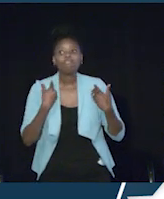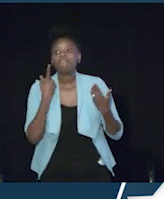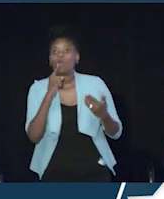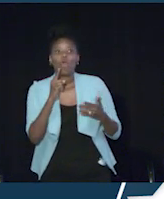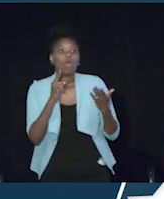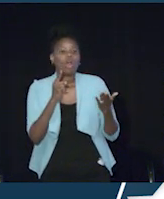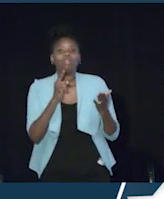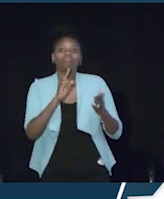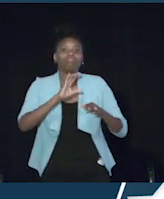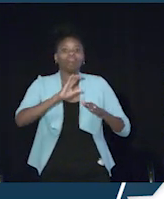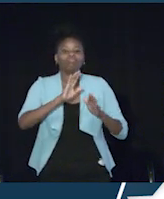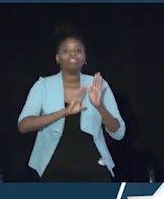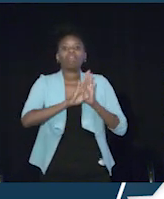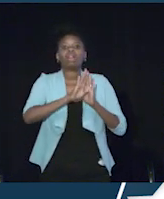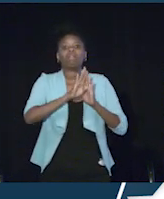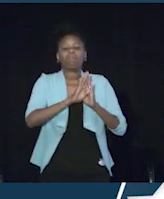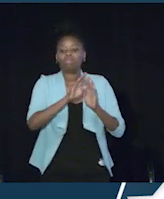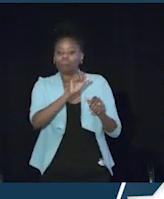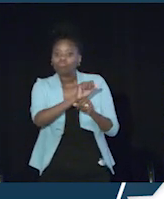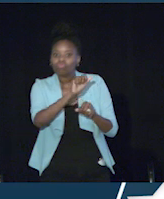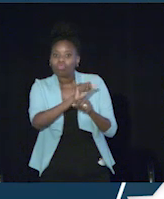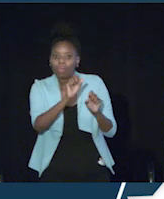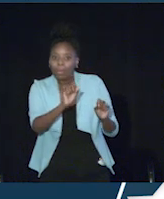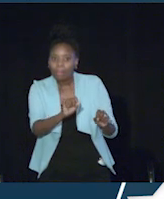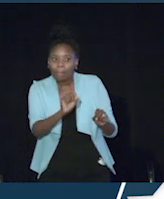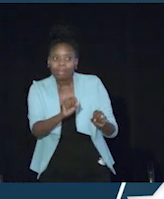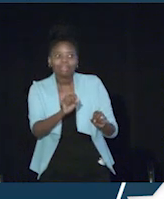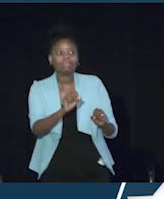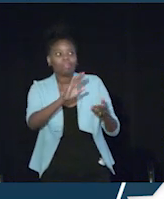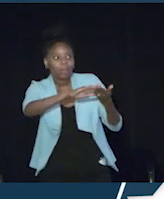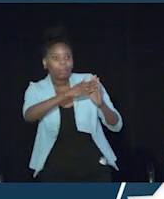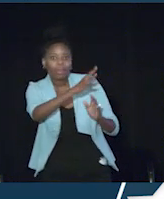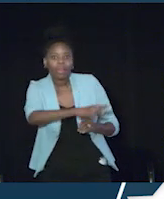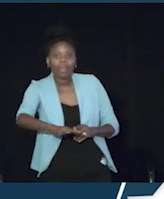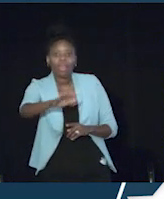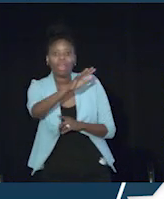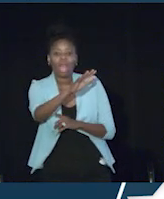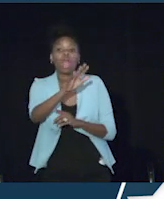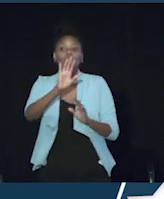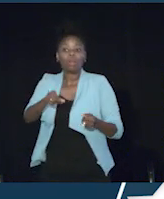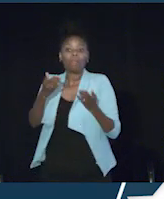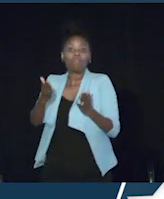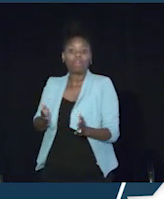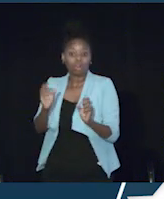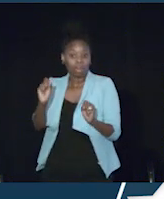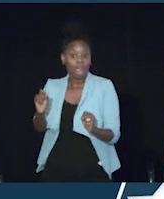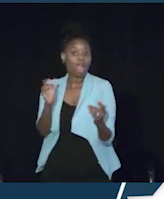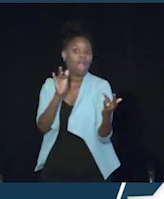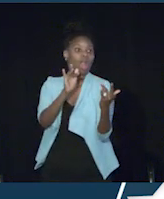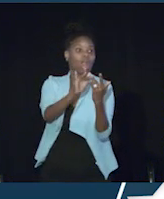job possibilities in the community with your provider by contacting potential employers,